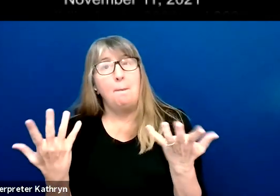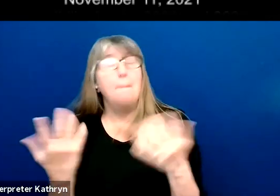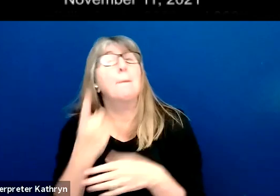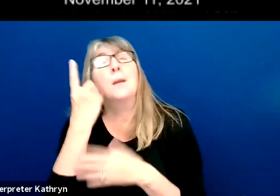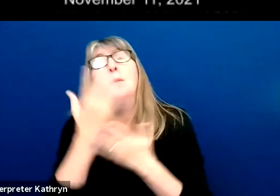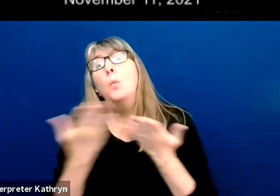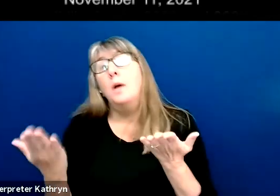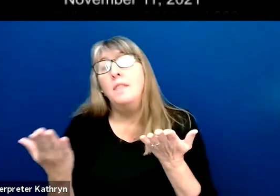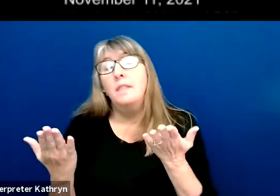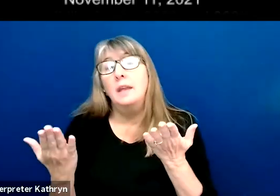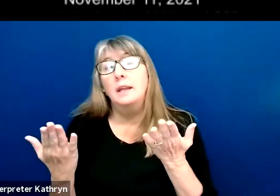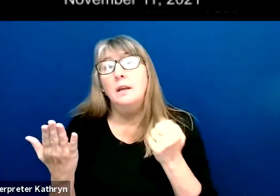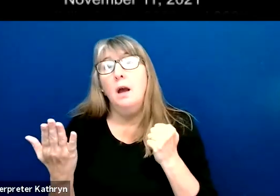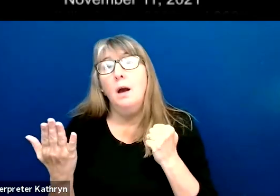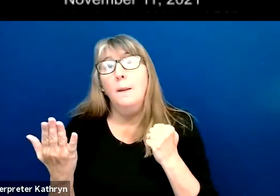things that